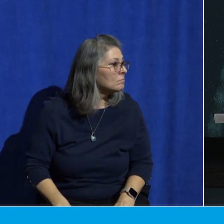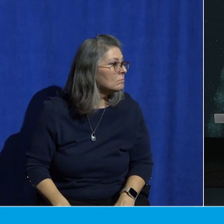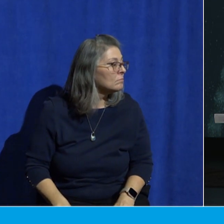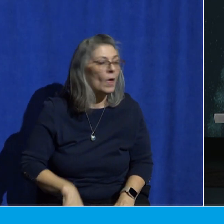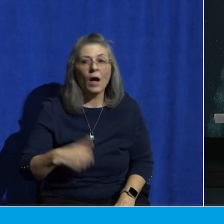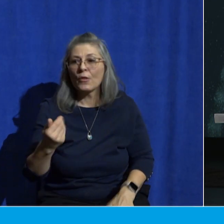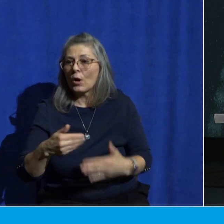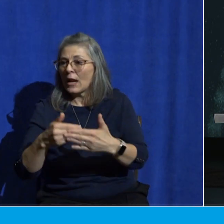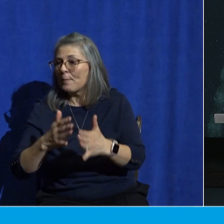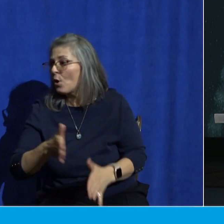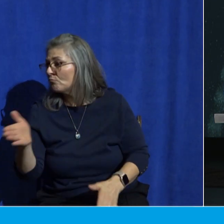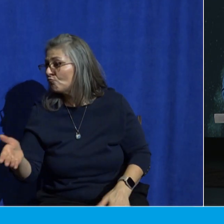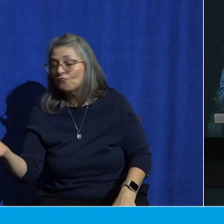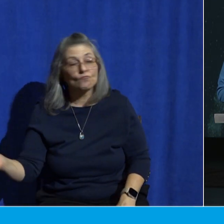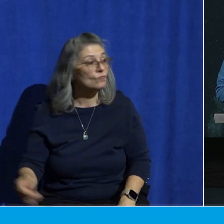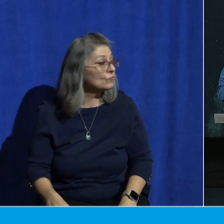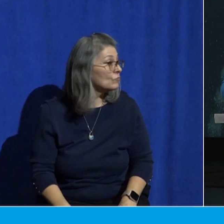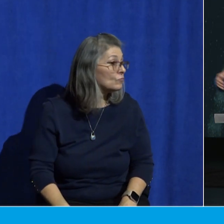neighbors,